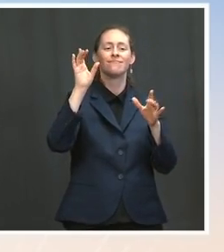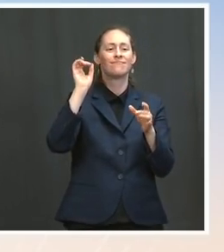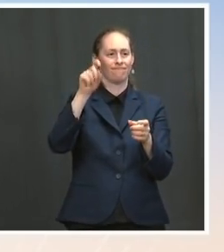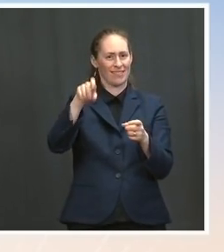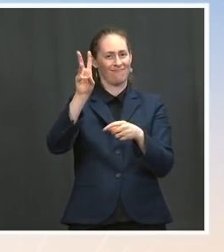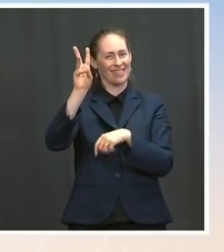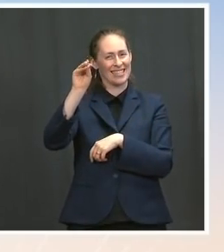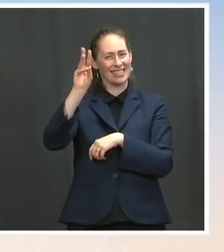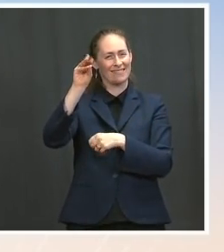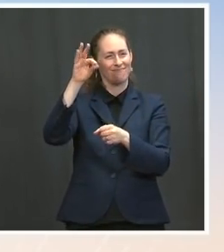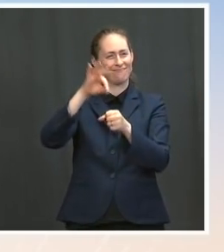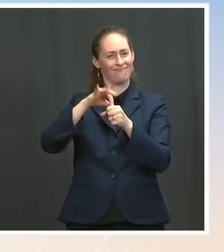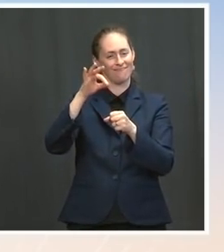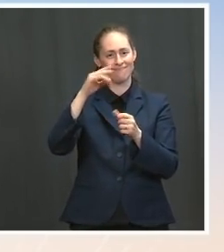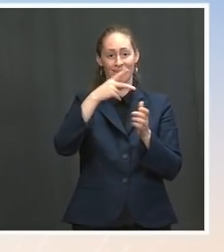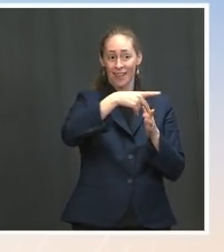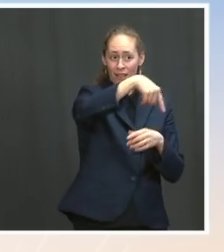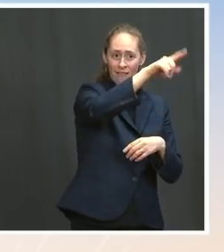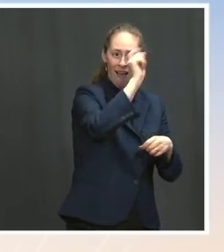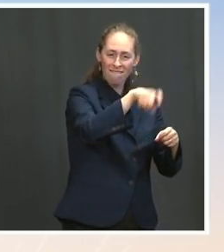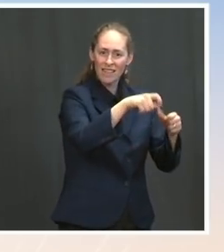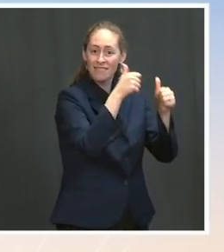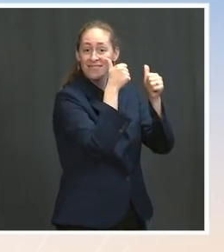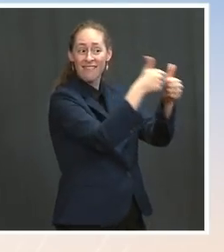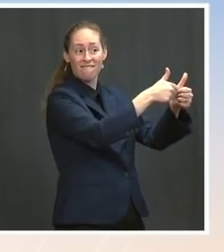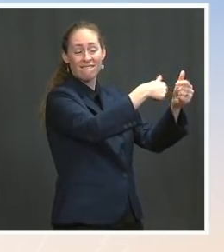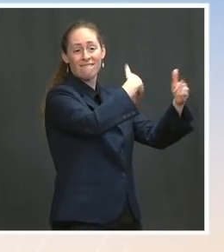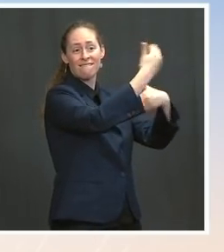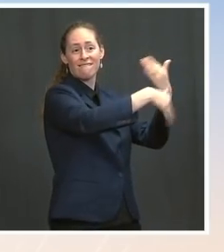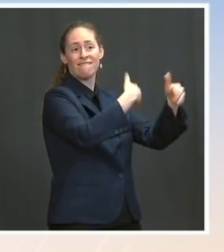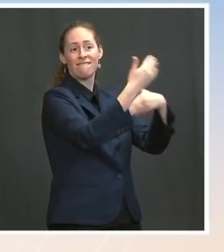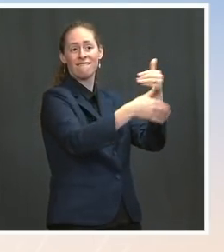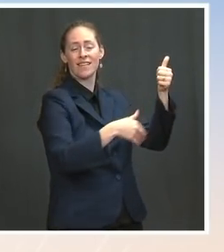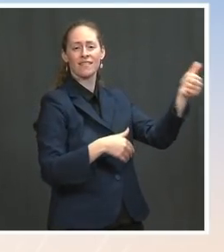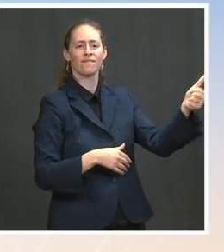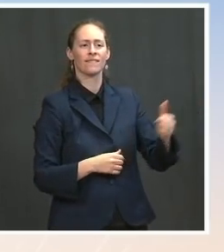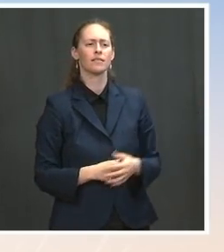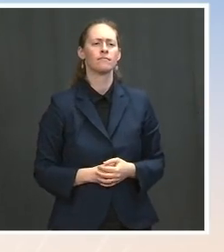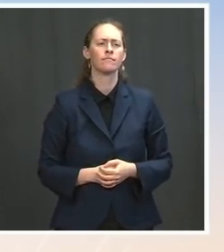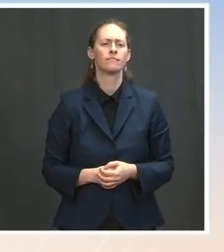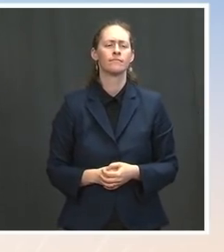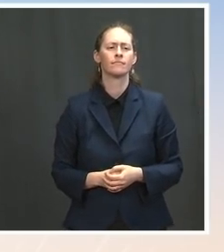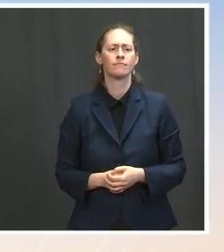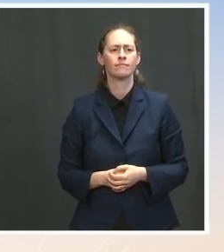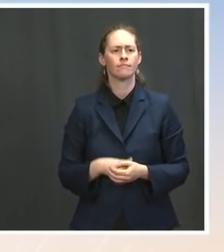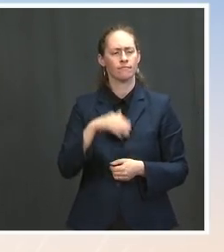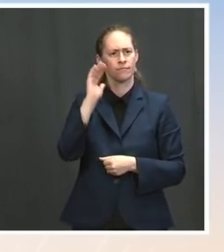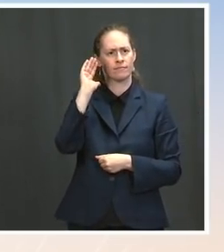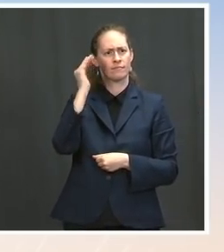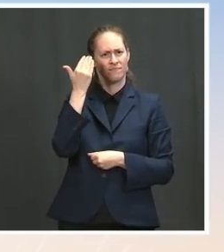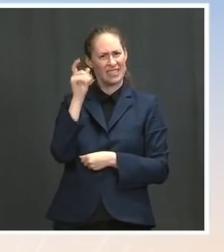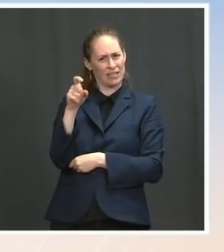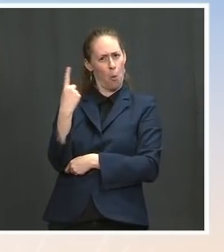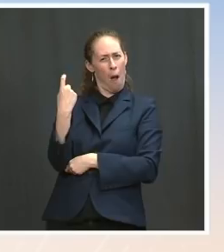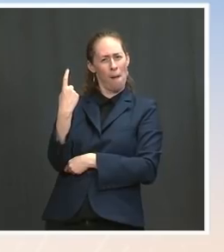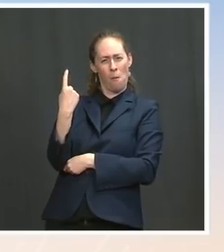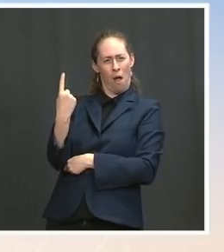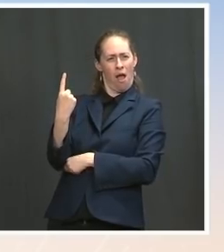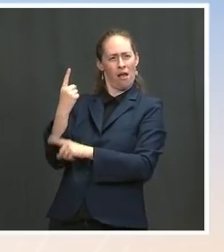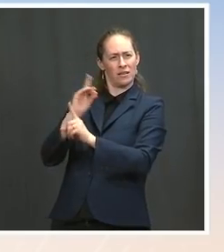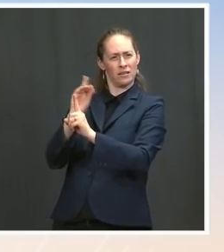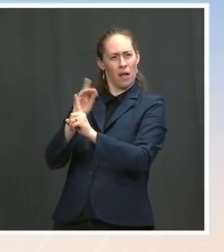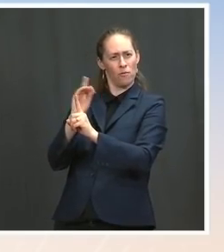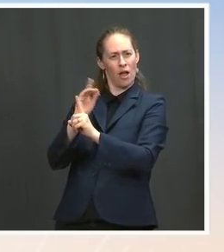to move forward with that action. But it seems like it requires only one more Democratic vote than currently exists for that, and that vote happens to be a person who the